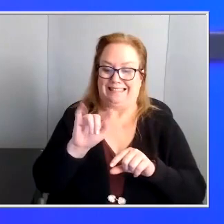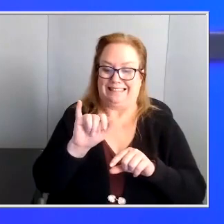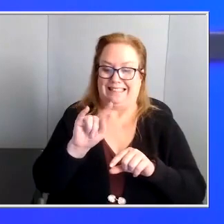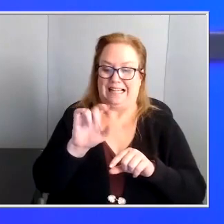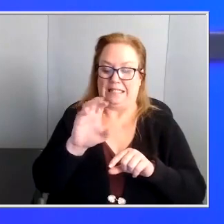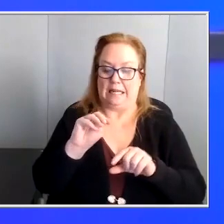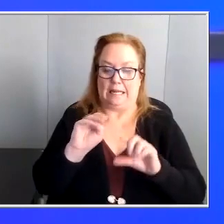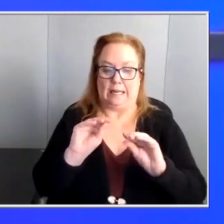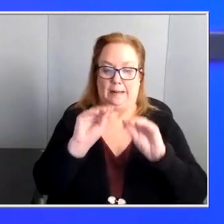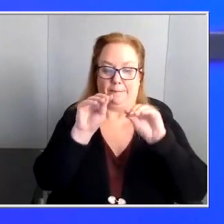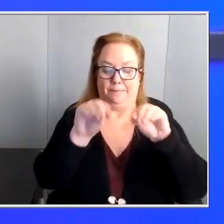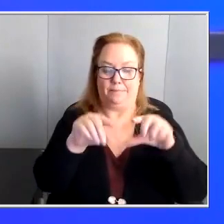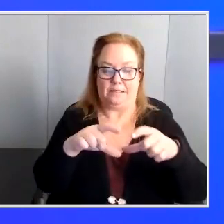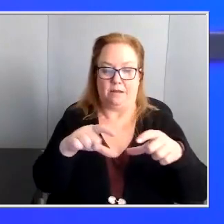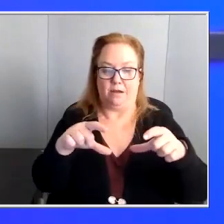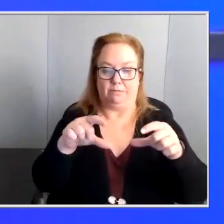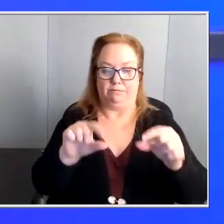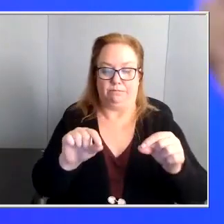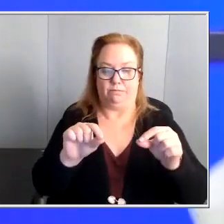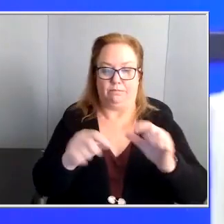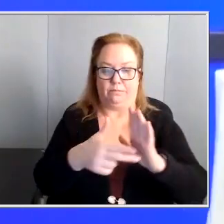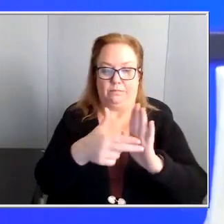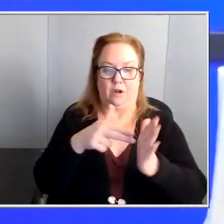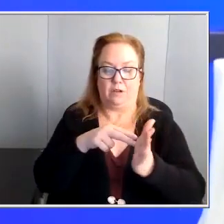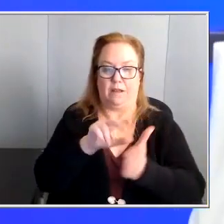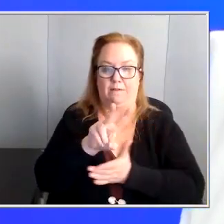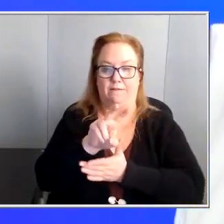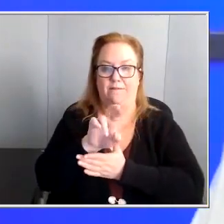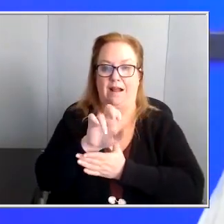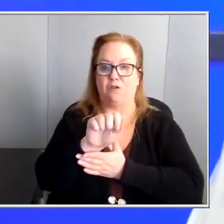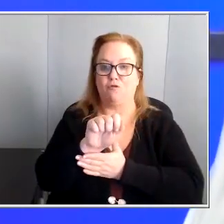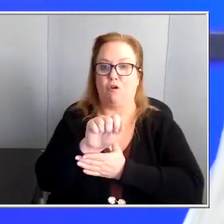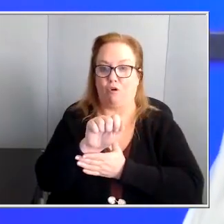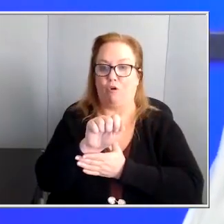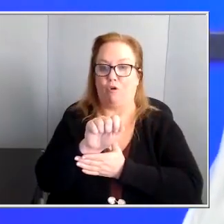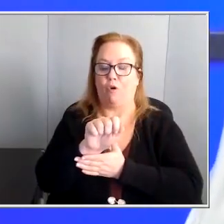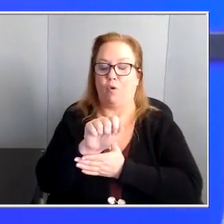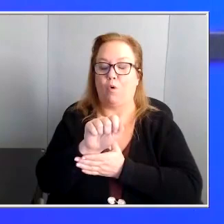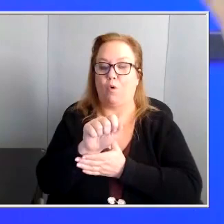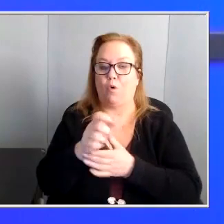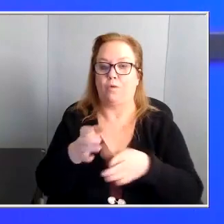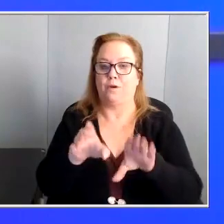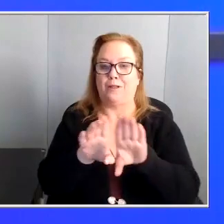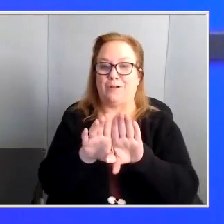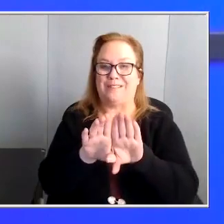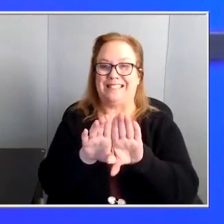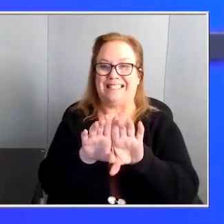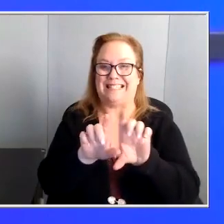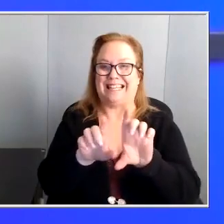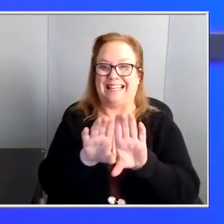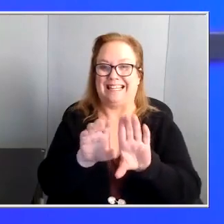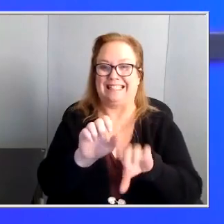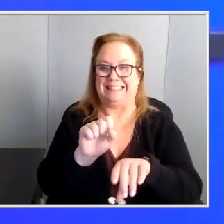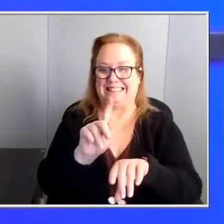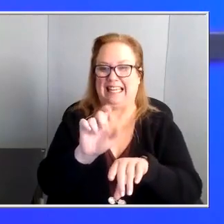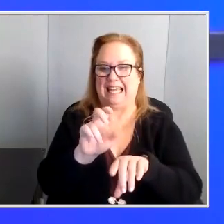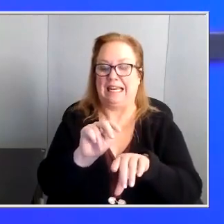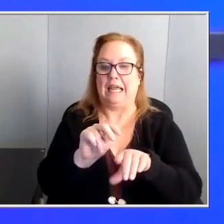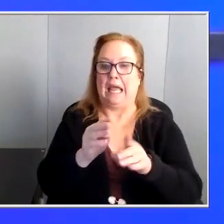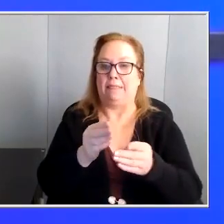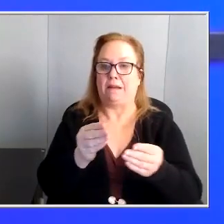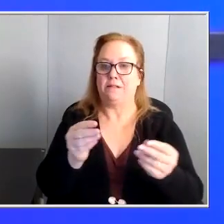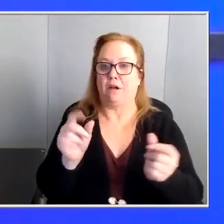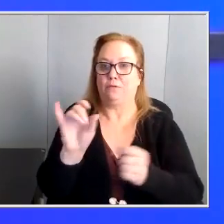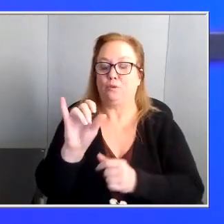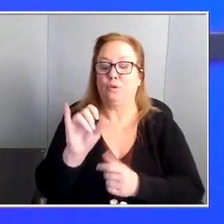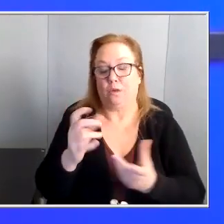small piece of suture material called Vicryl, which we use to close Tracy's skin, and it also dissolves over a period of weeks. So